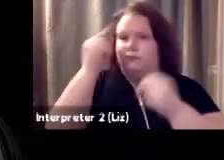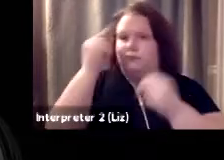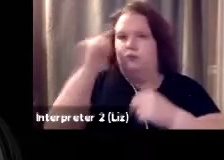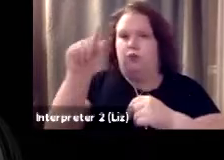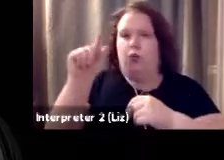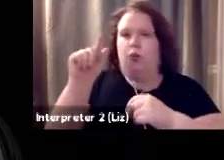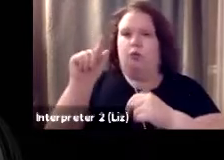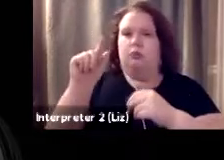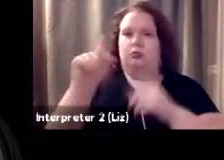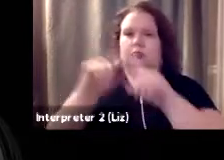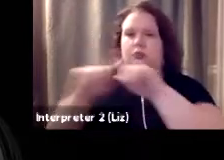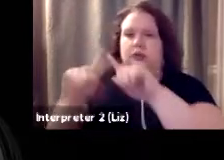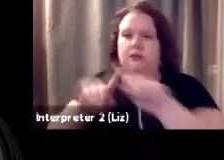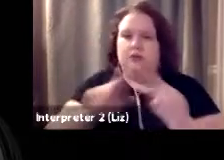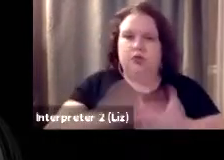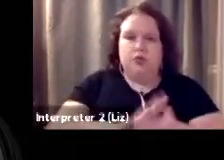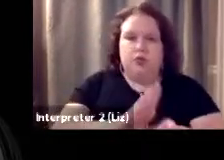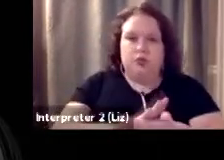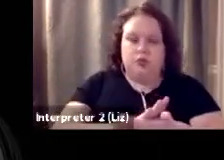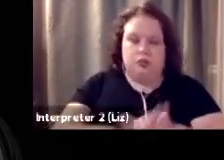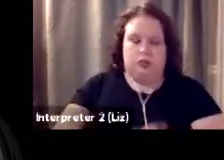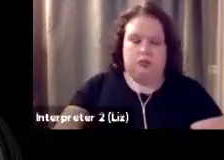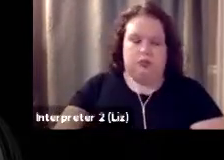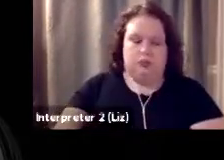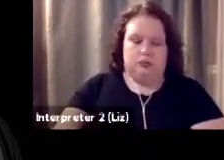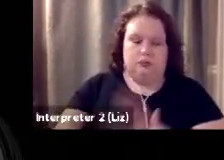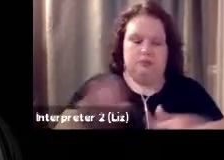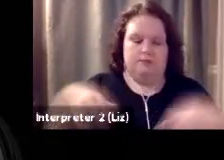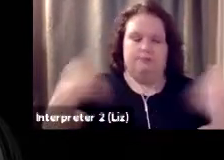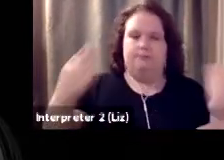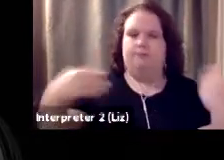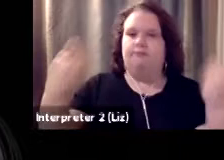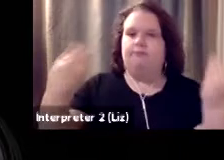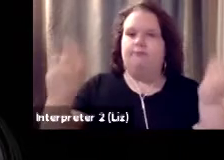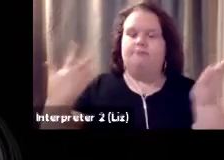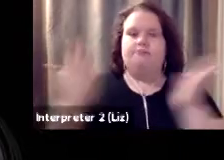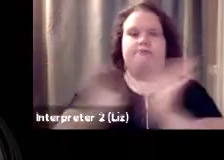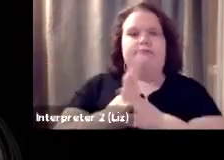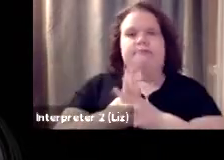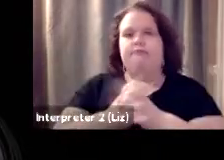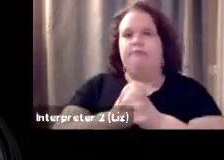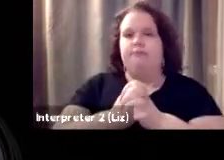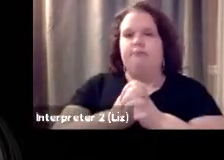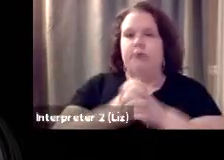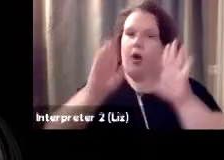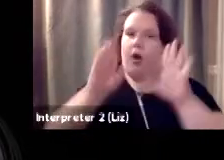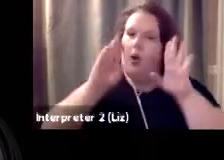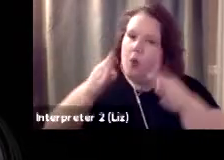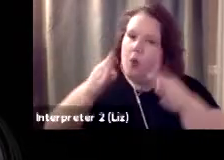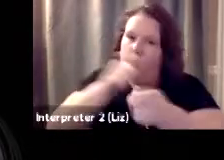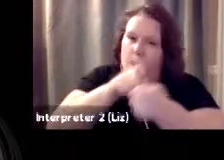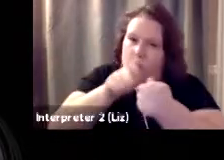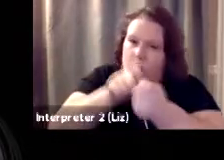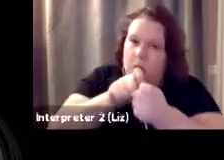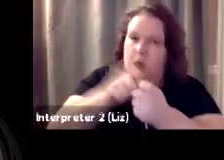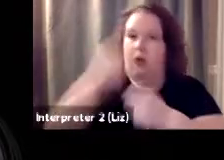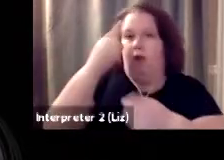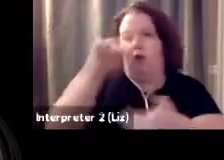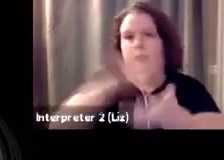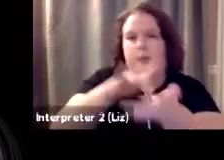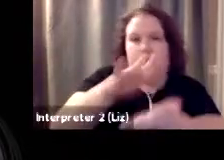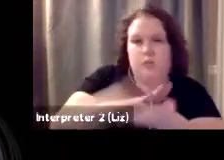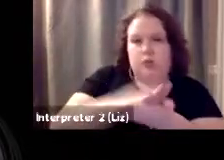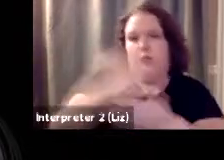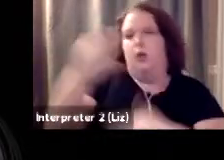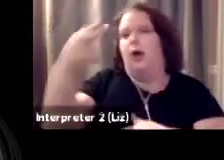detail, um, um, the high school and middle school, for example, we will talk a little bit about impact to curriculum. We've